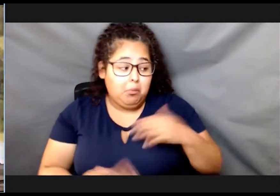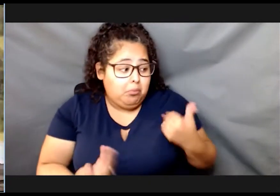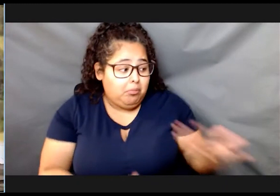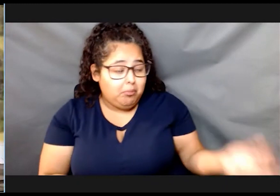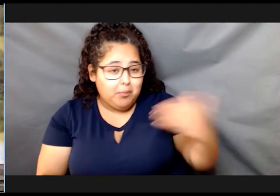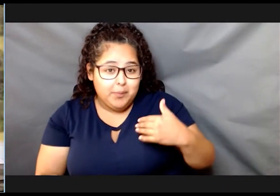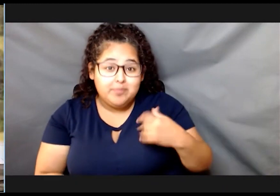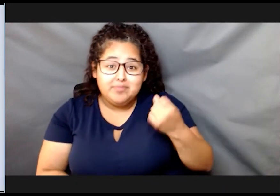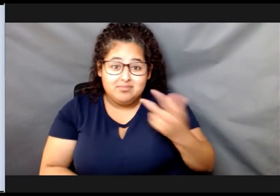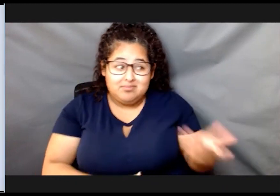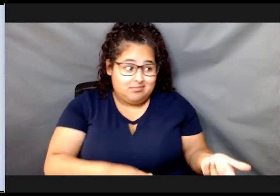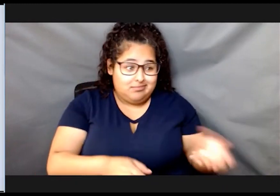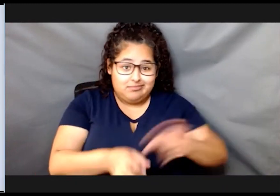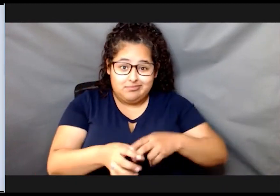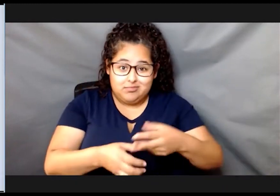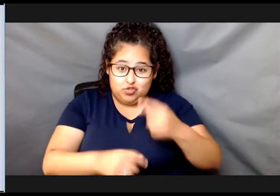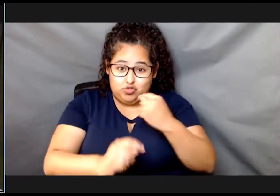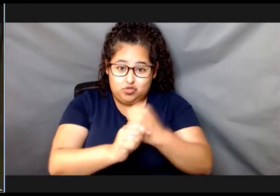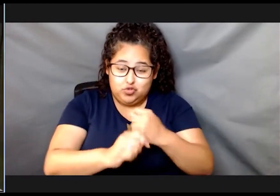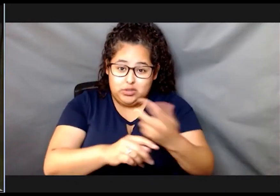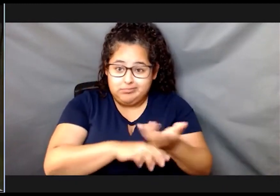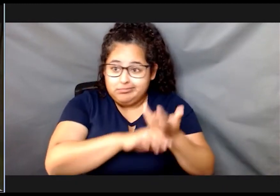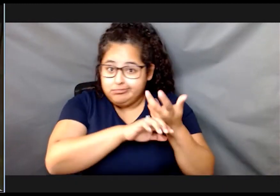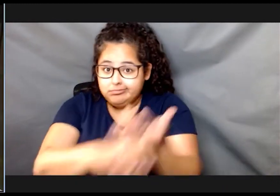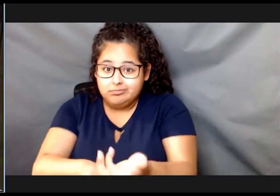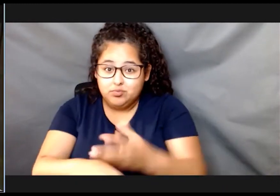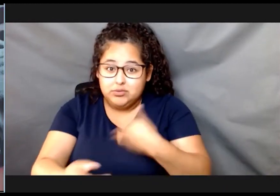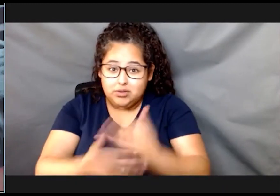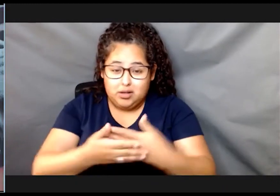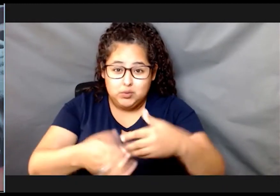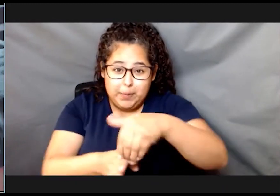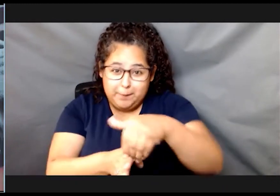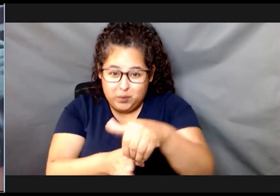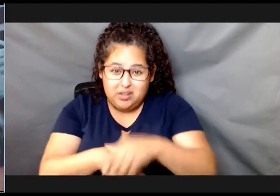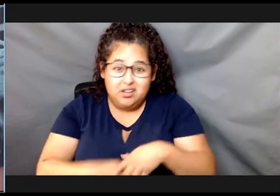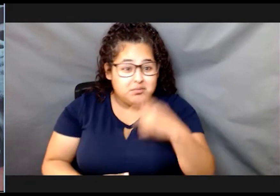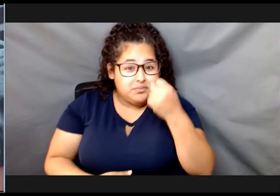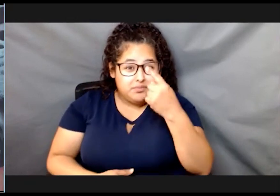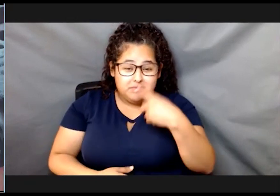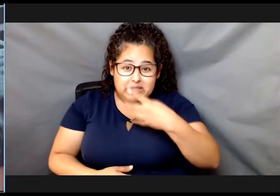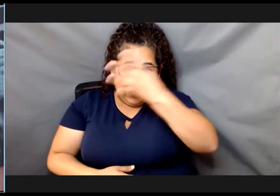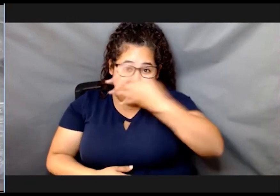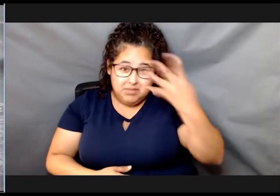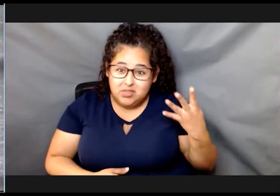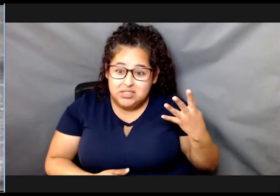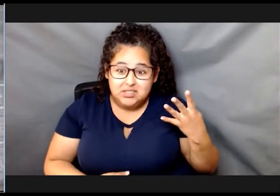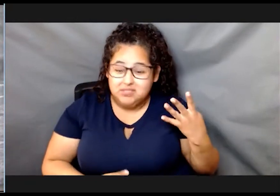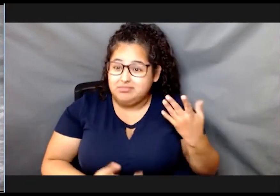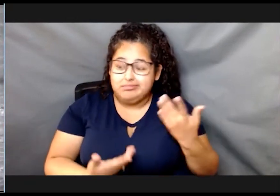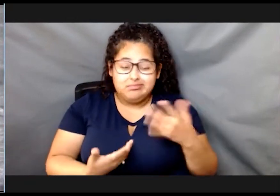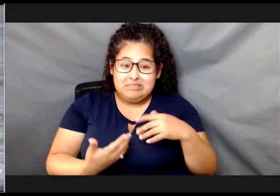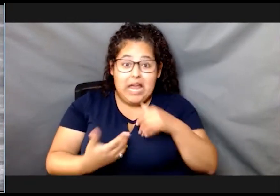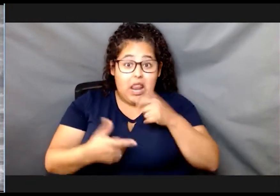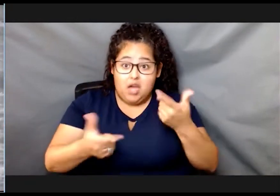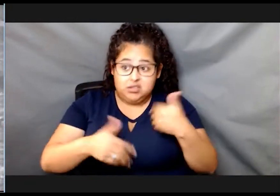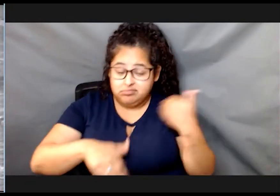the immigration guys just looked around the truck and they never asked us for ID. They just let us go through. As soon as we